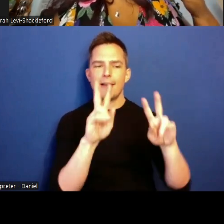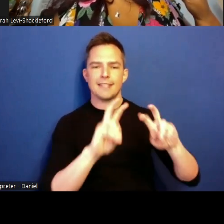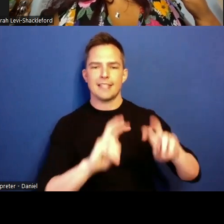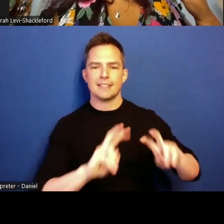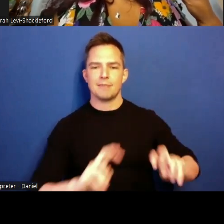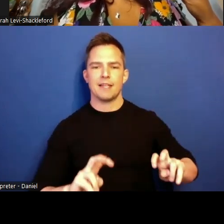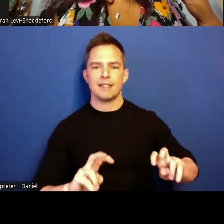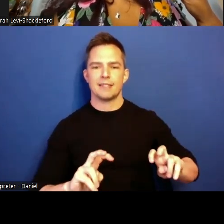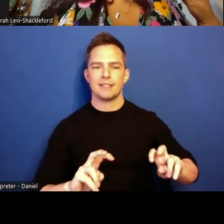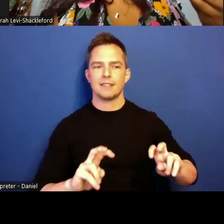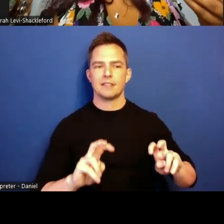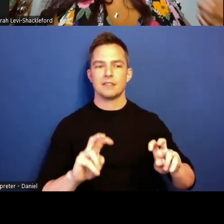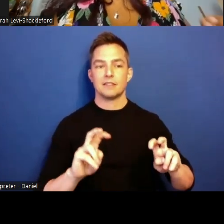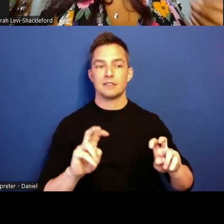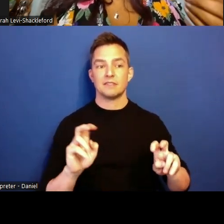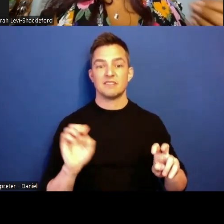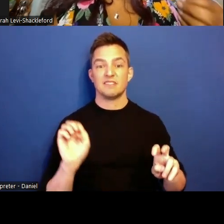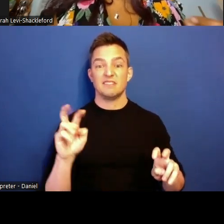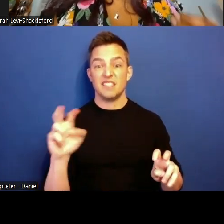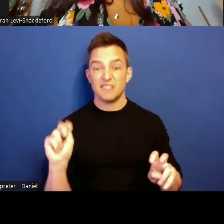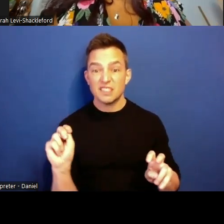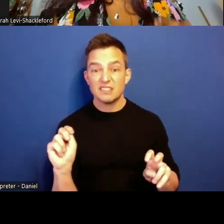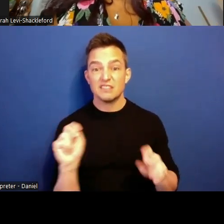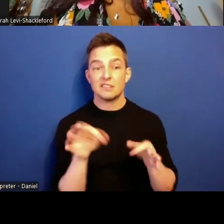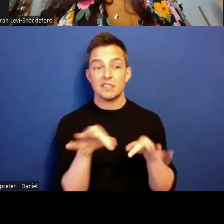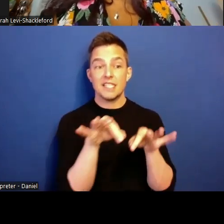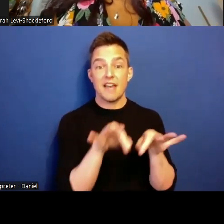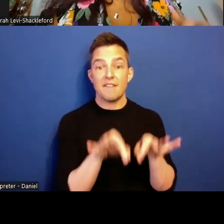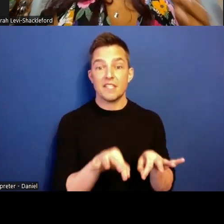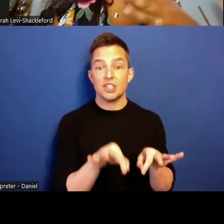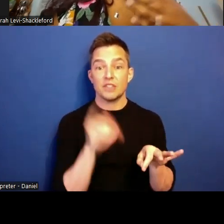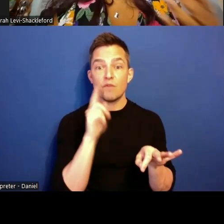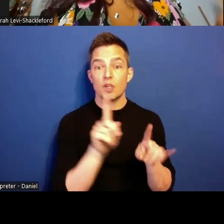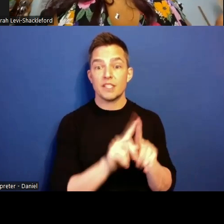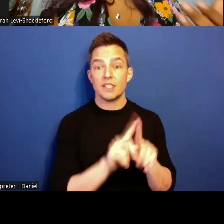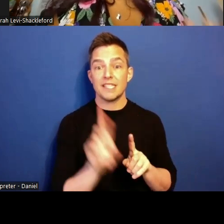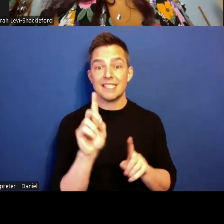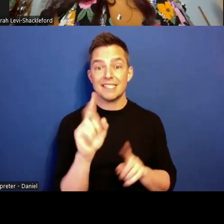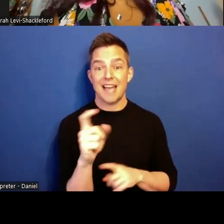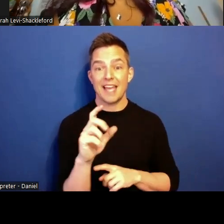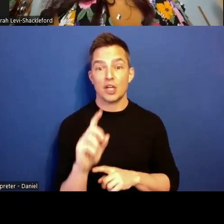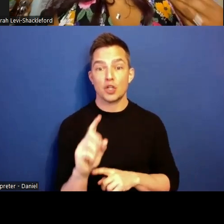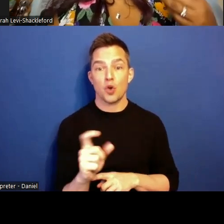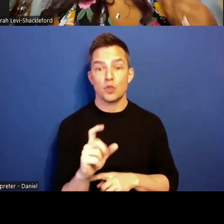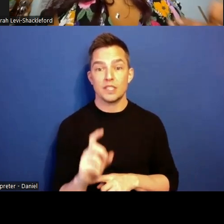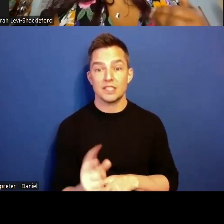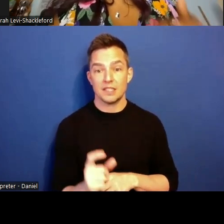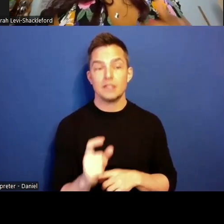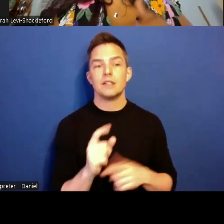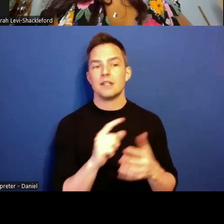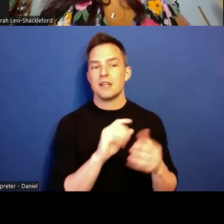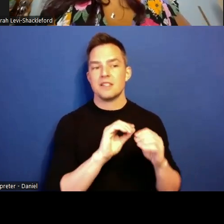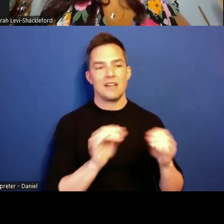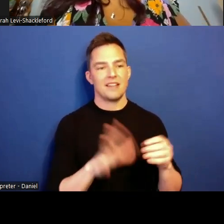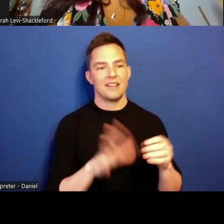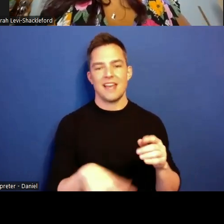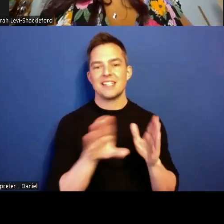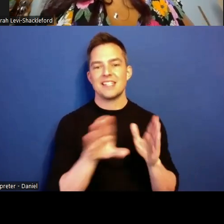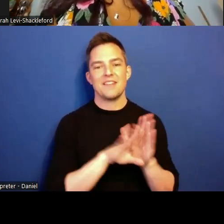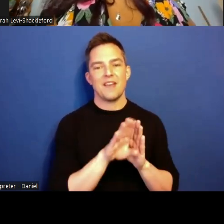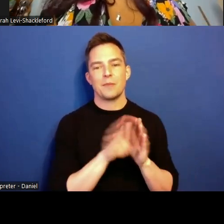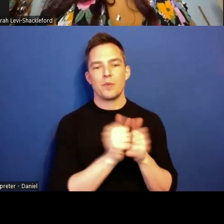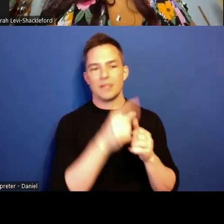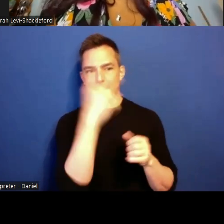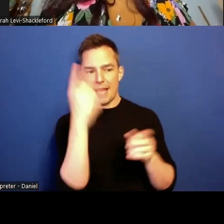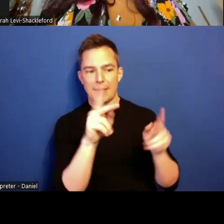assessments, even the definitions for the different diagnoses, none of that was developed with the Black person in mind.